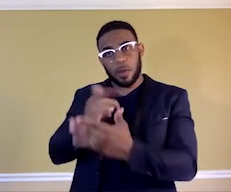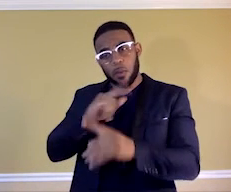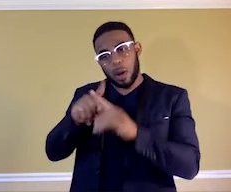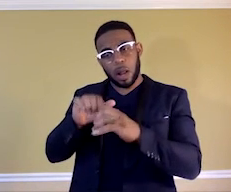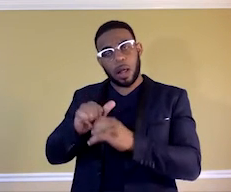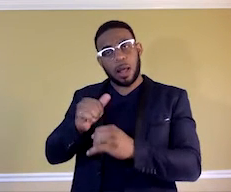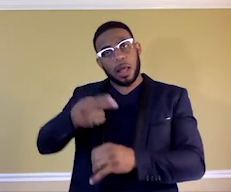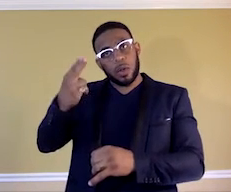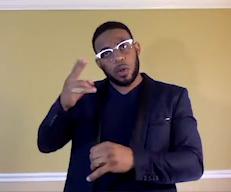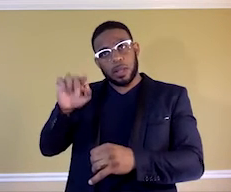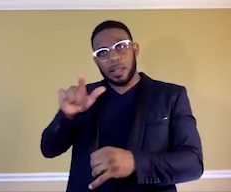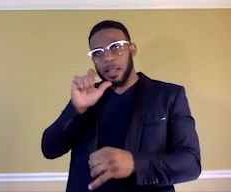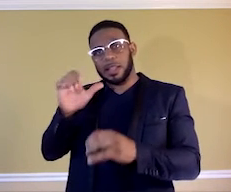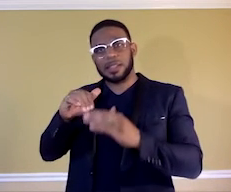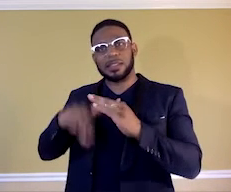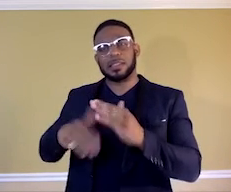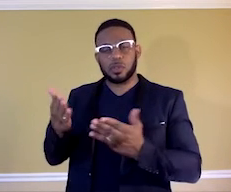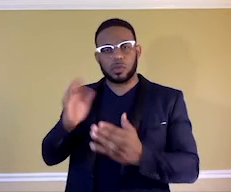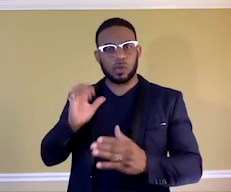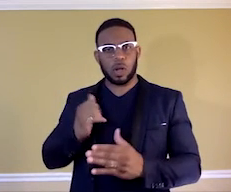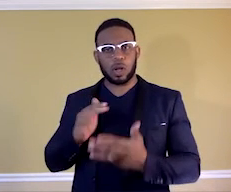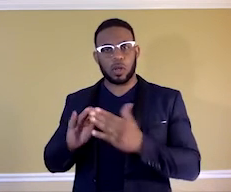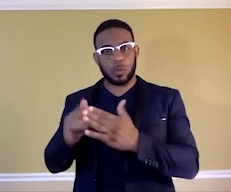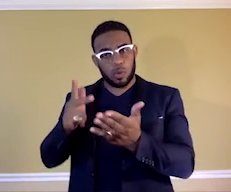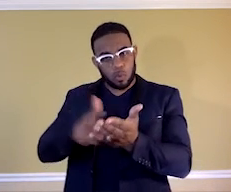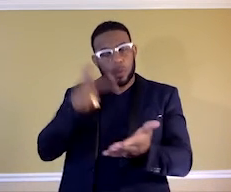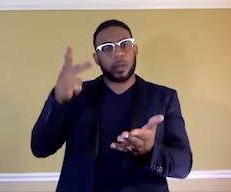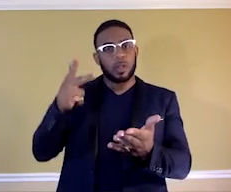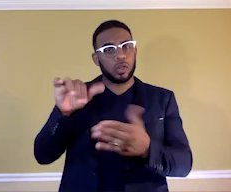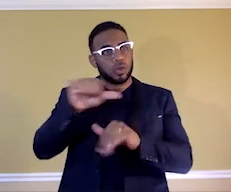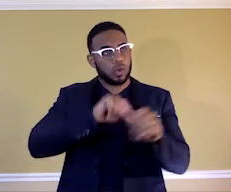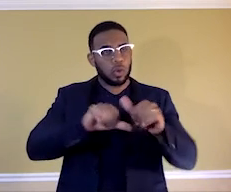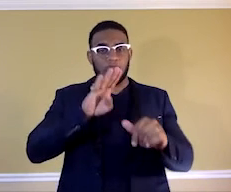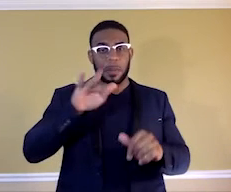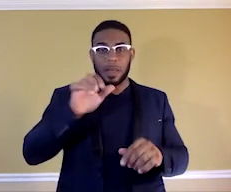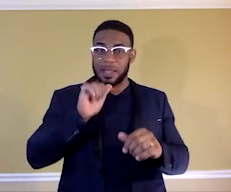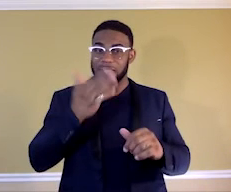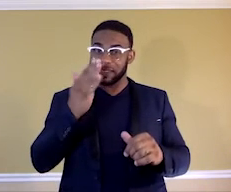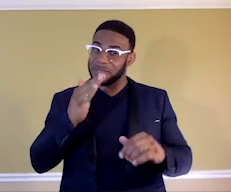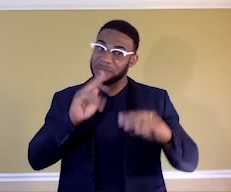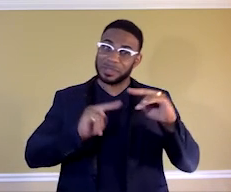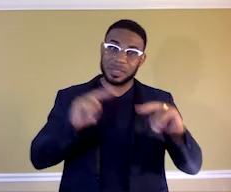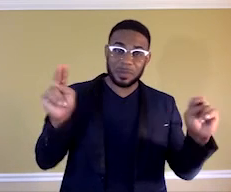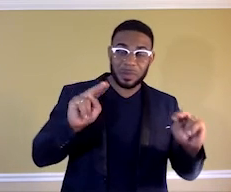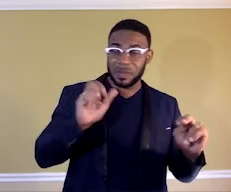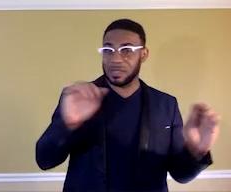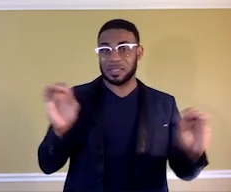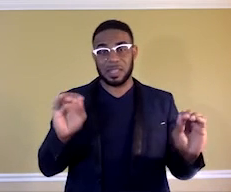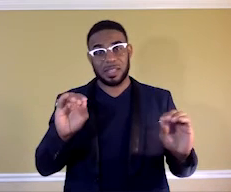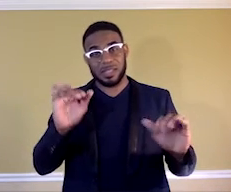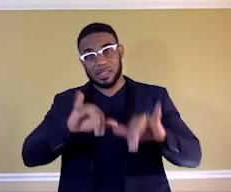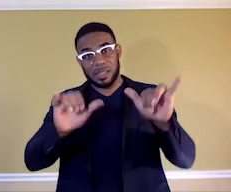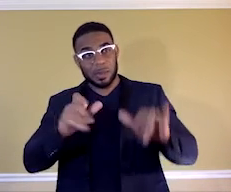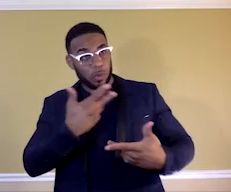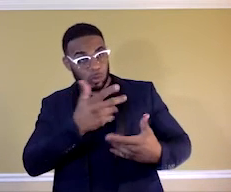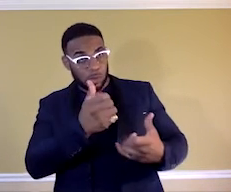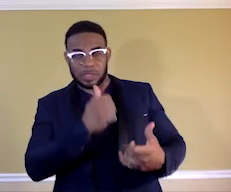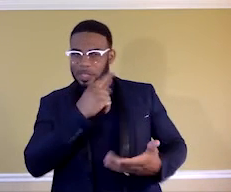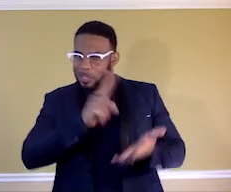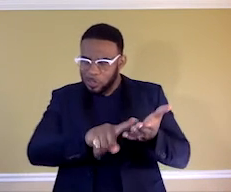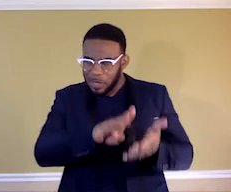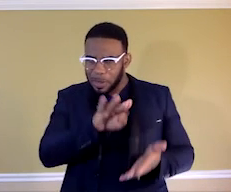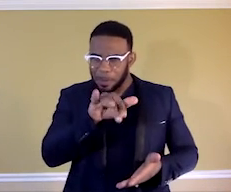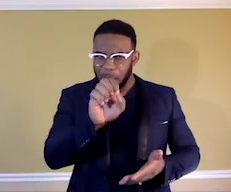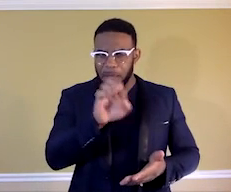does a disservice to our community because it's replicating current social biases in seemingly impartial systems that people will then trust and not check the